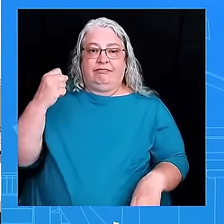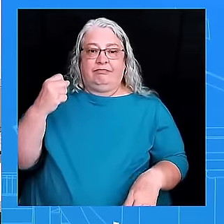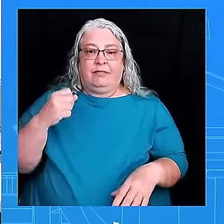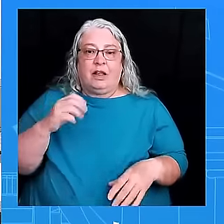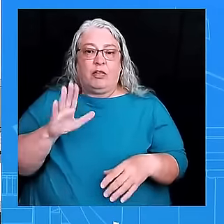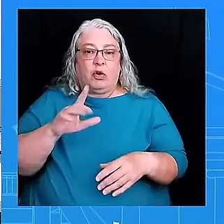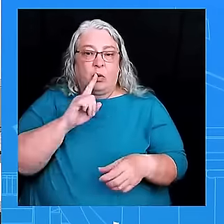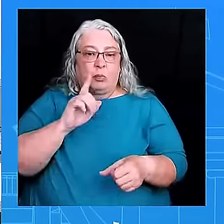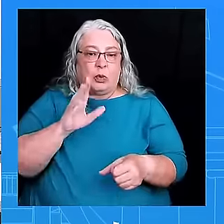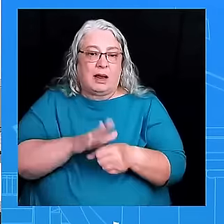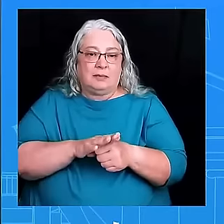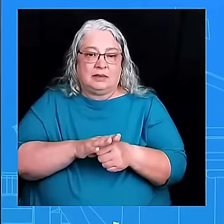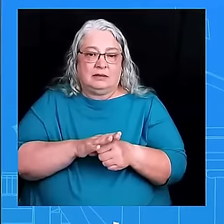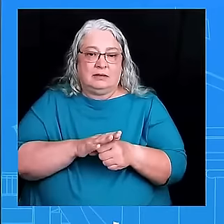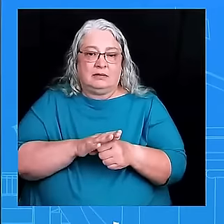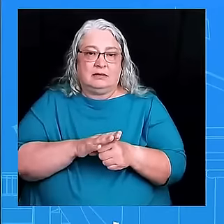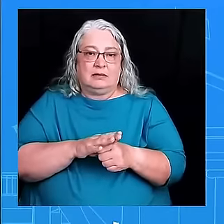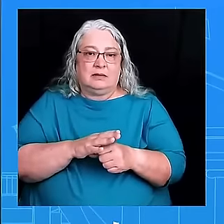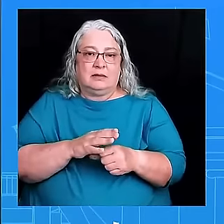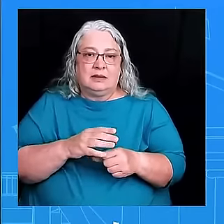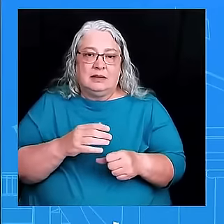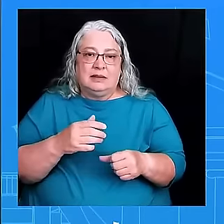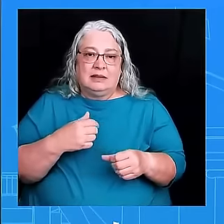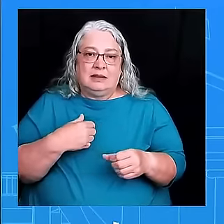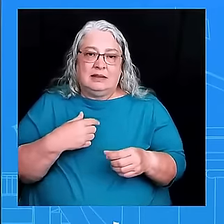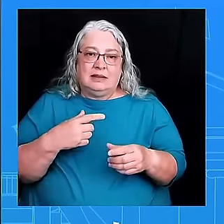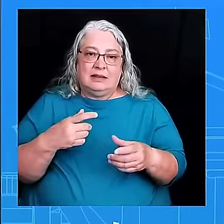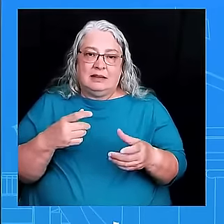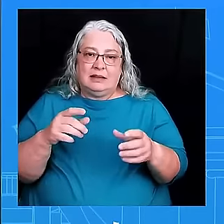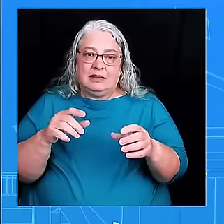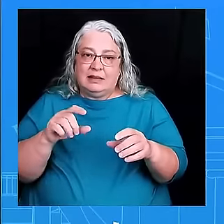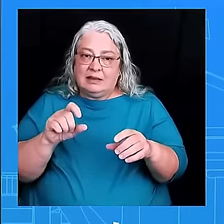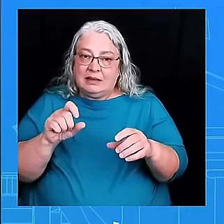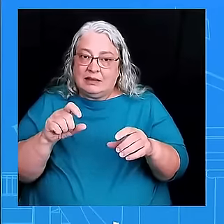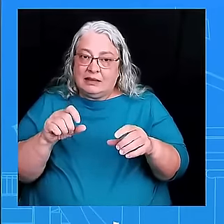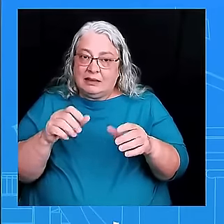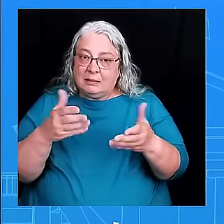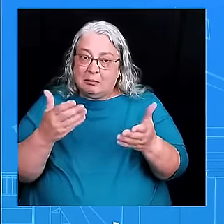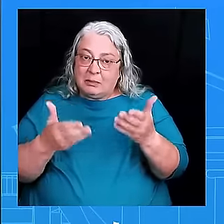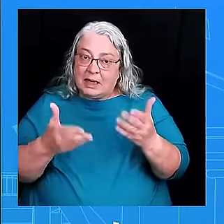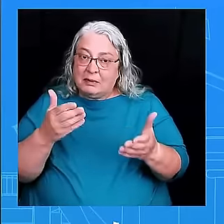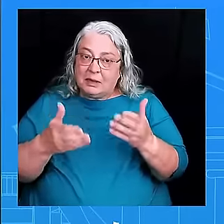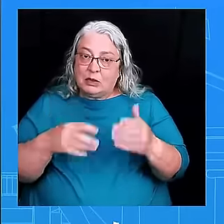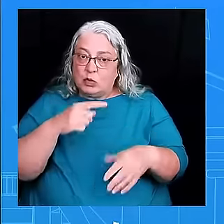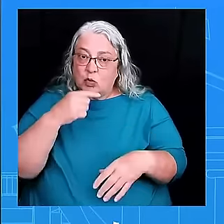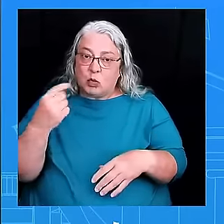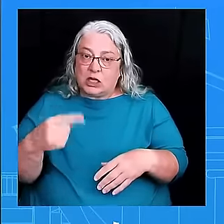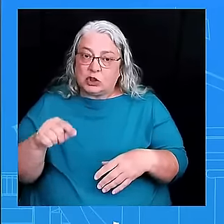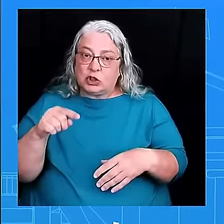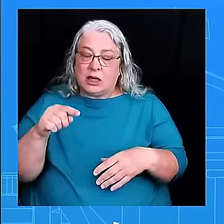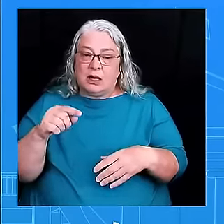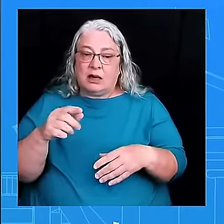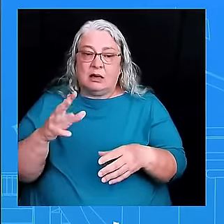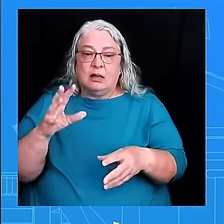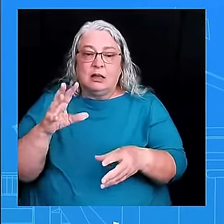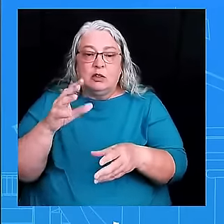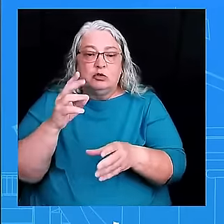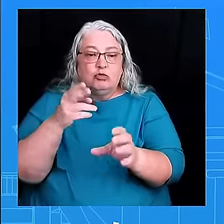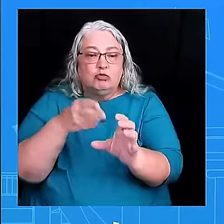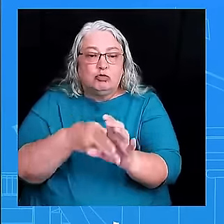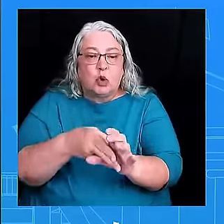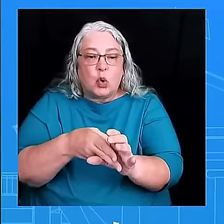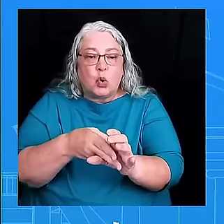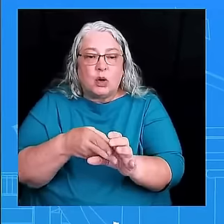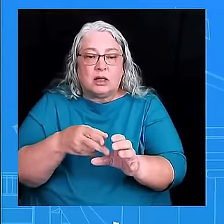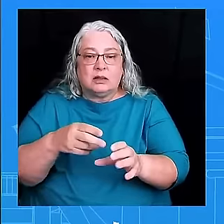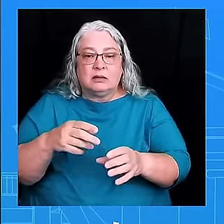these treaties? No. The short answer is there is no progress. We have tried to engage, and I have